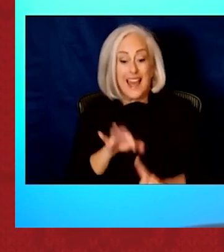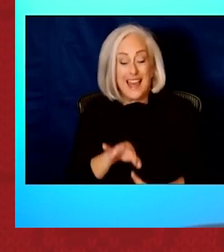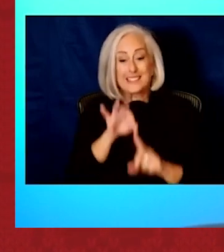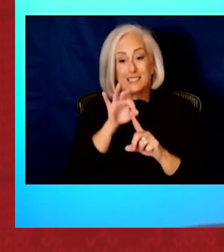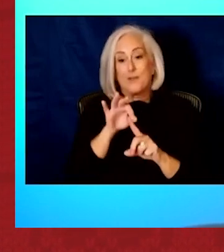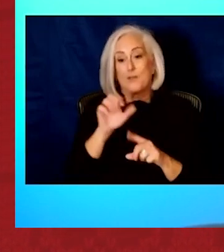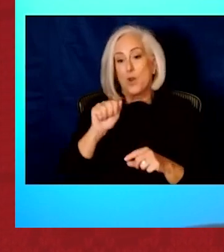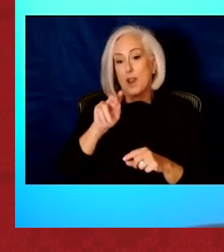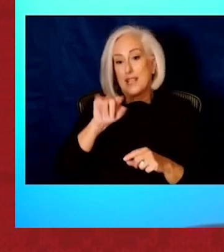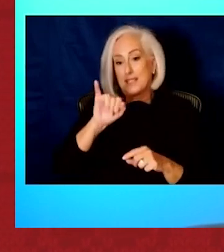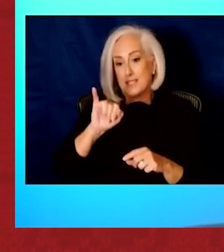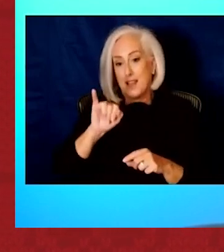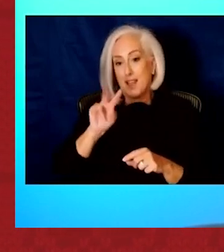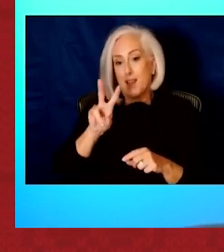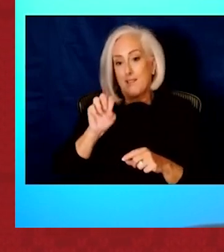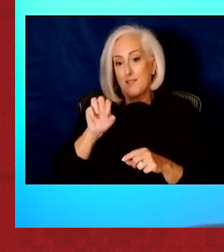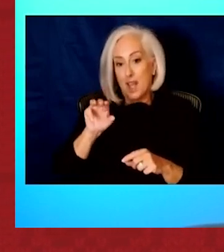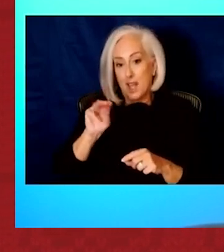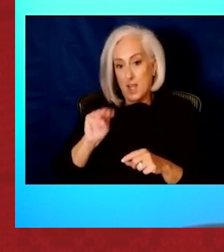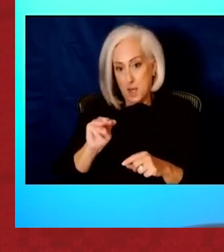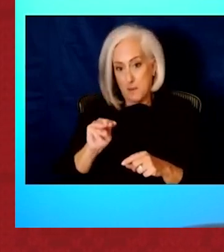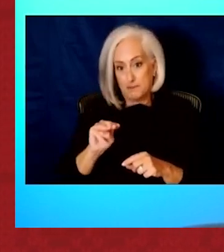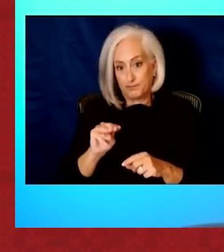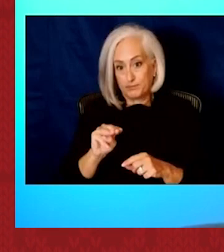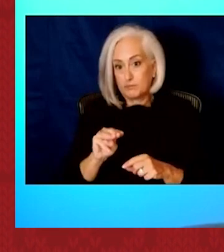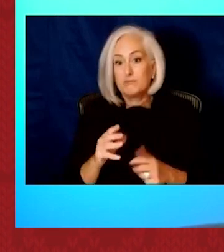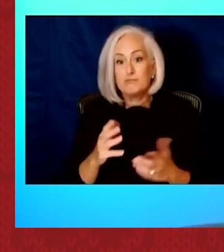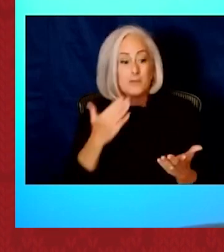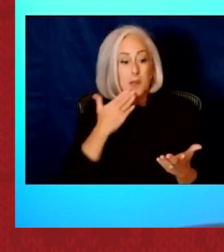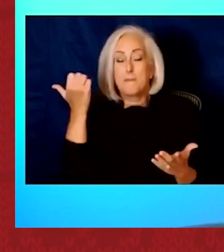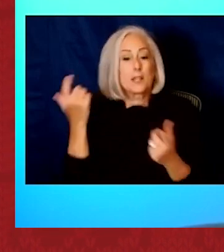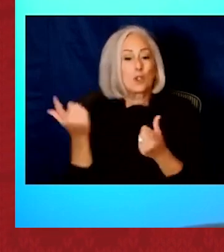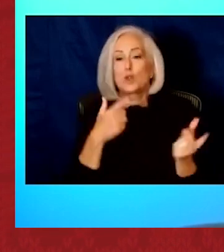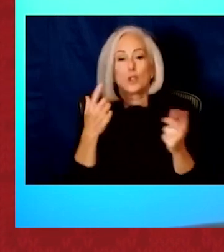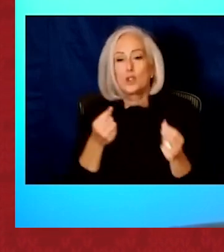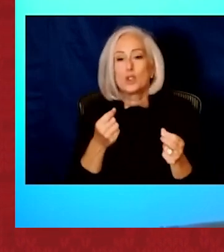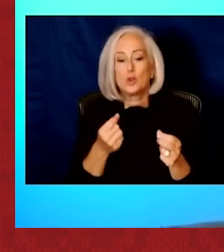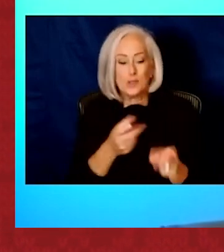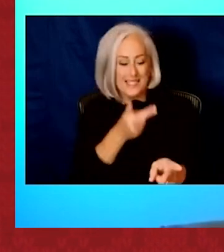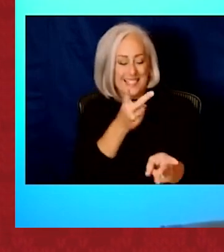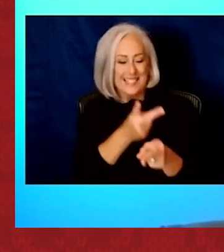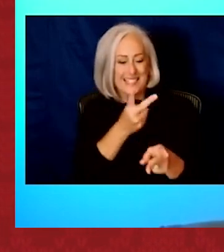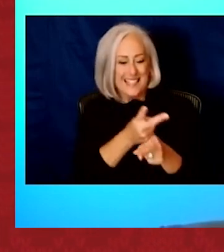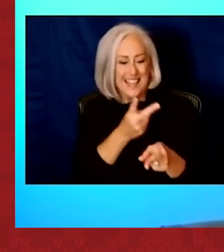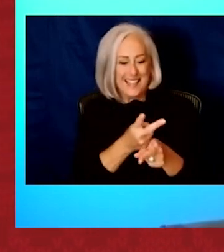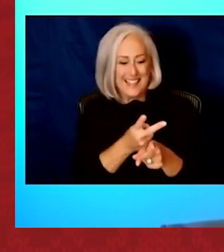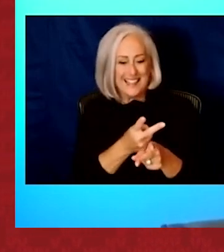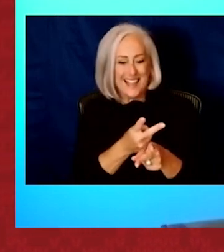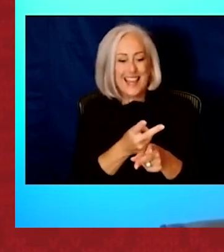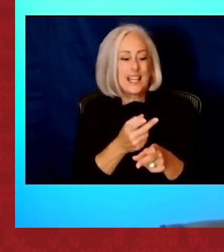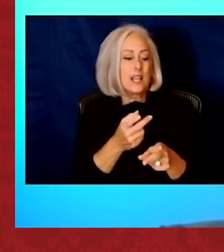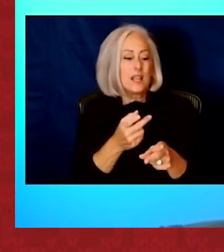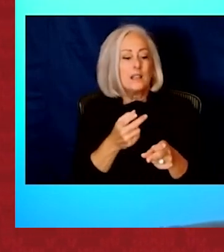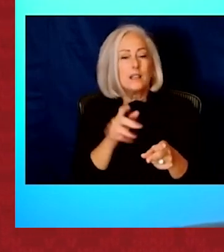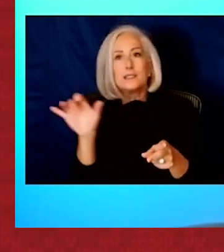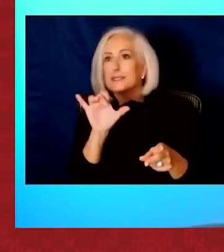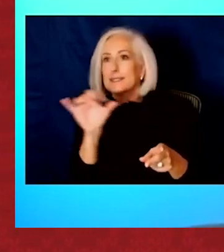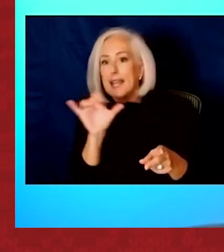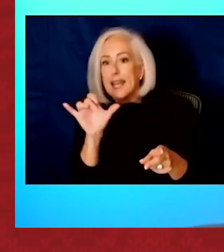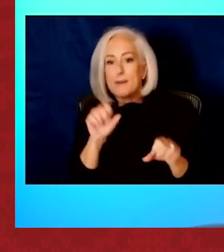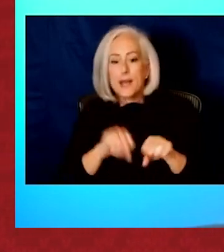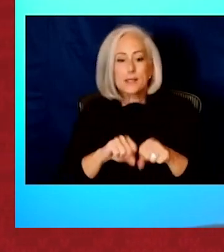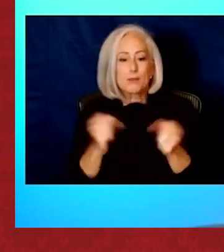kind of treat the wherever they're bit, just treat it kind of like that's a broken limb. So you put it in a sling, you keep it elevated, and you try to get to a